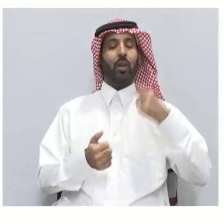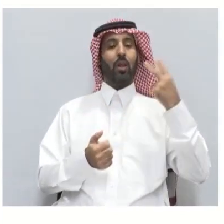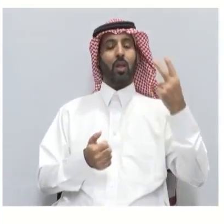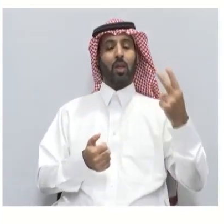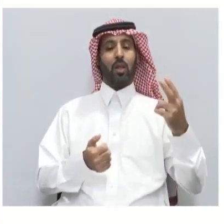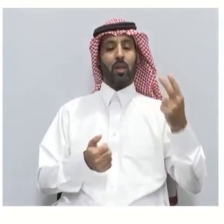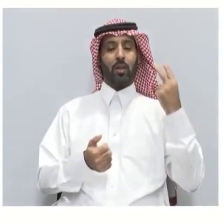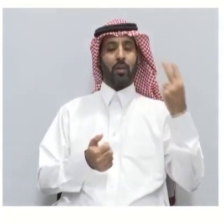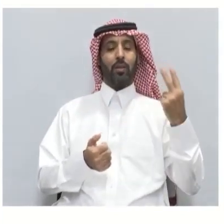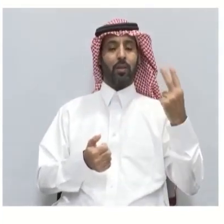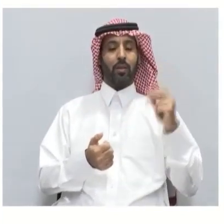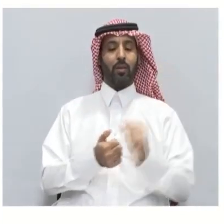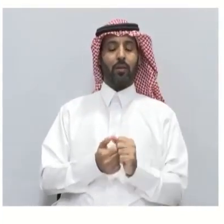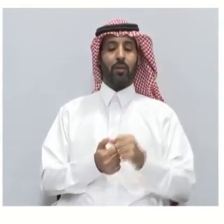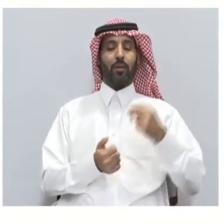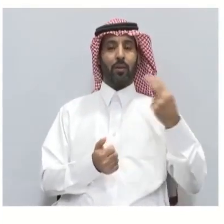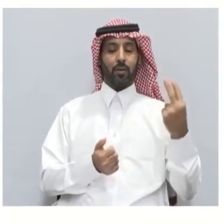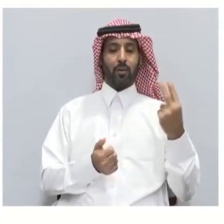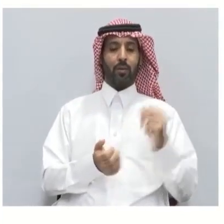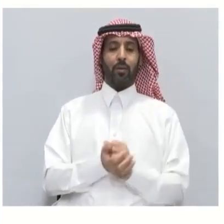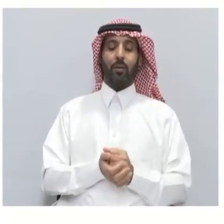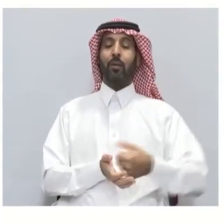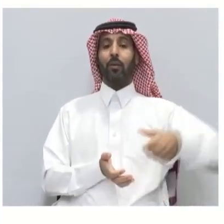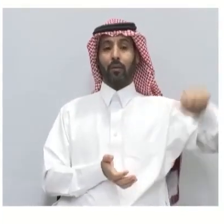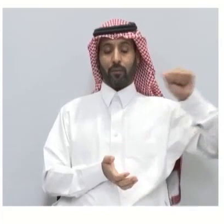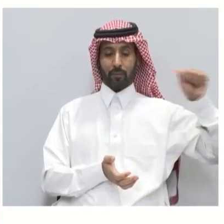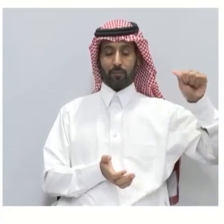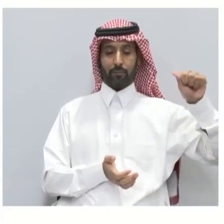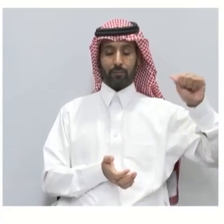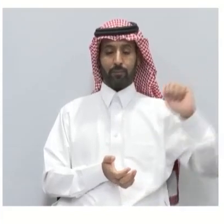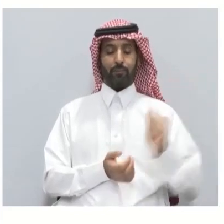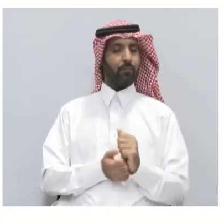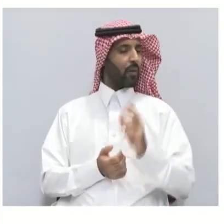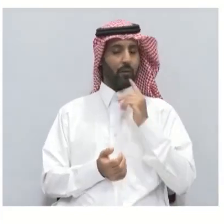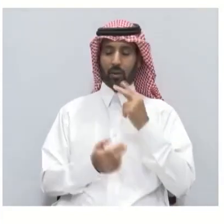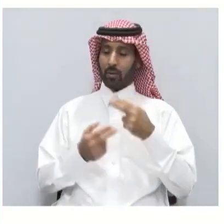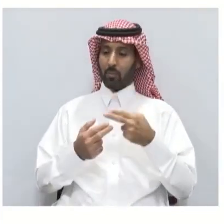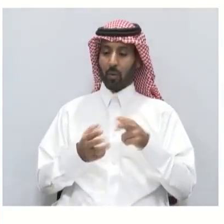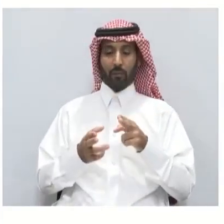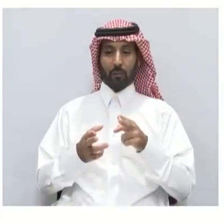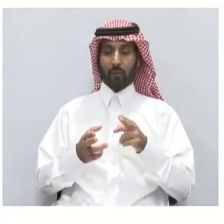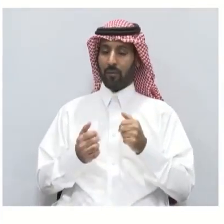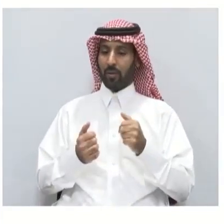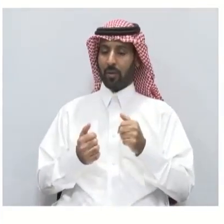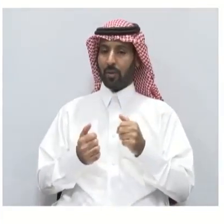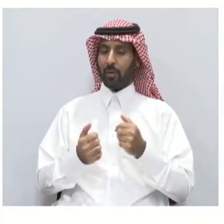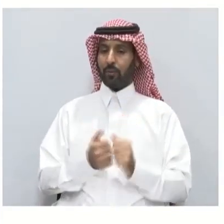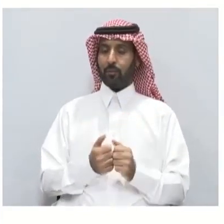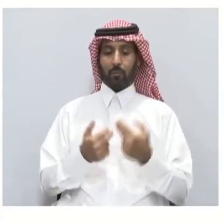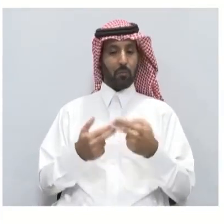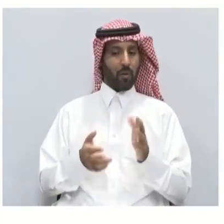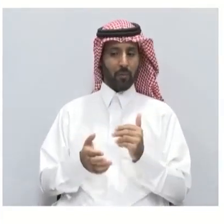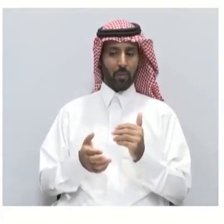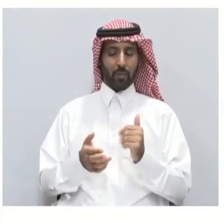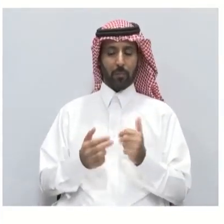Unauthorized, number two, very good, the letter A, without permission. Unauthorized, without